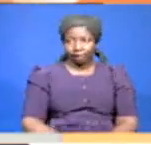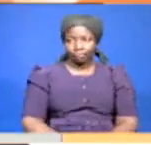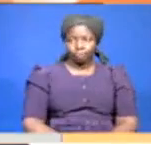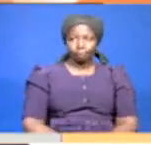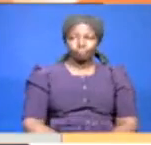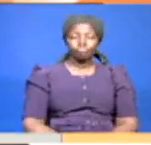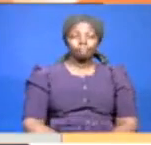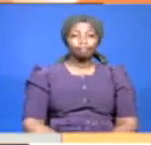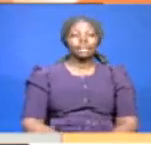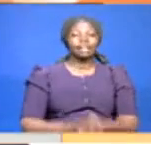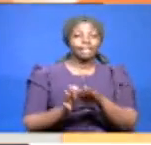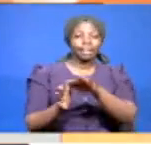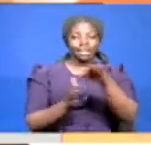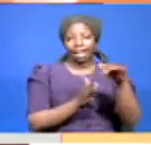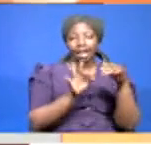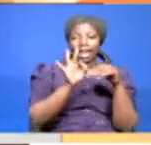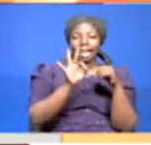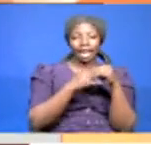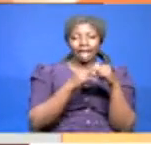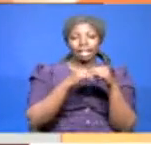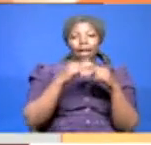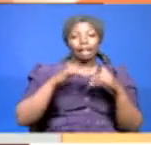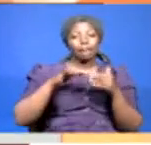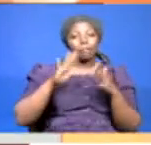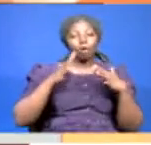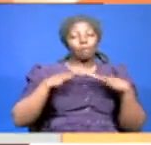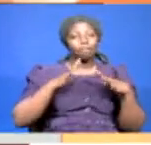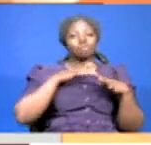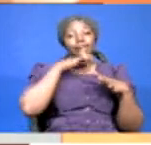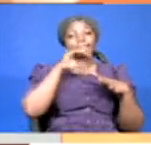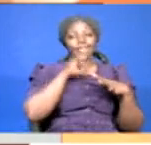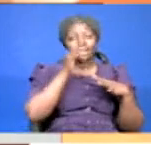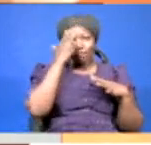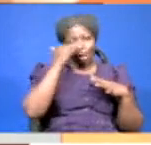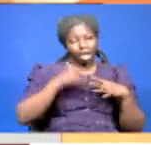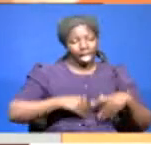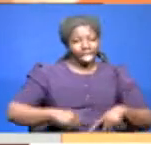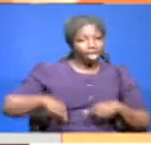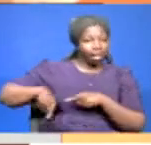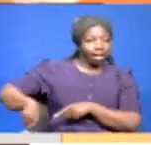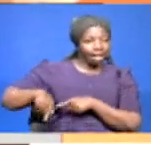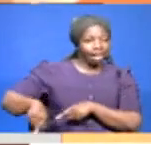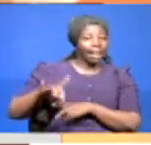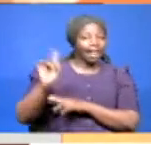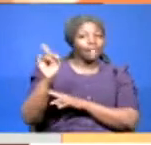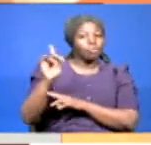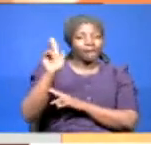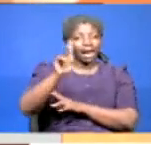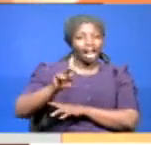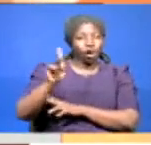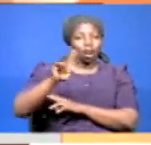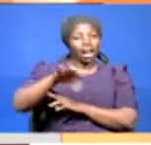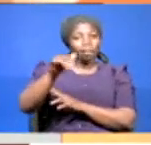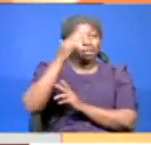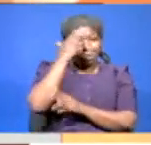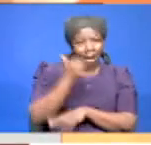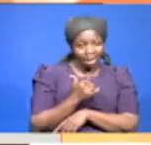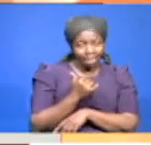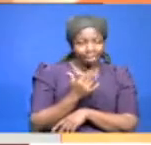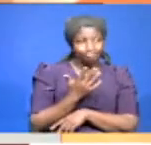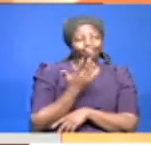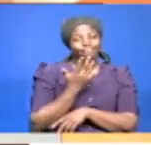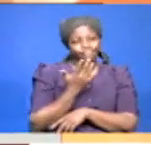8 more people have succumbed to cholera in Kayole, Nairobi County, raising the death toll from the waterborne disease to 10 in the